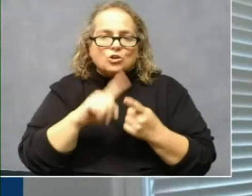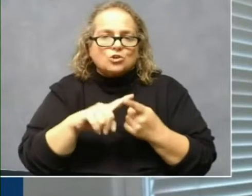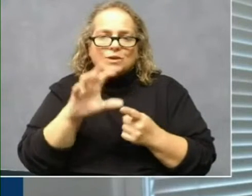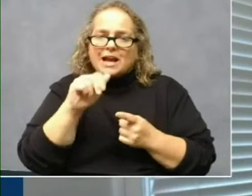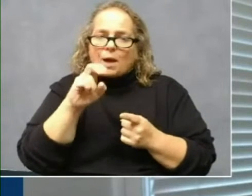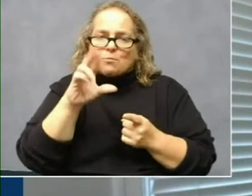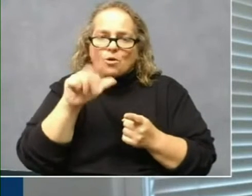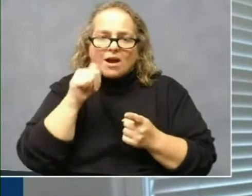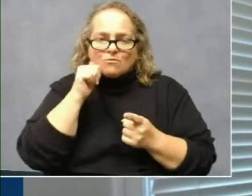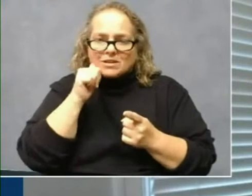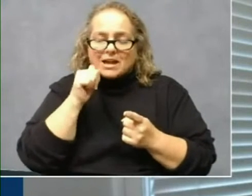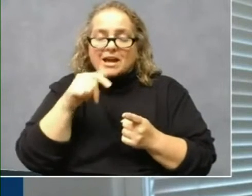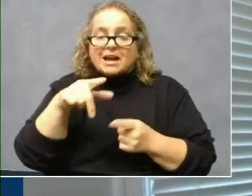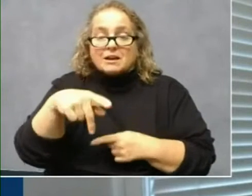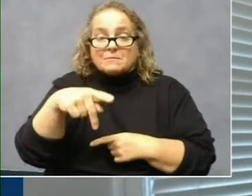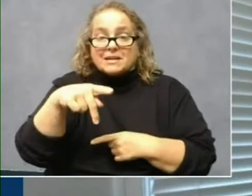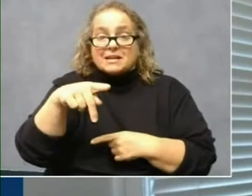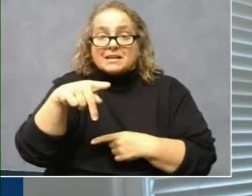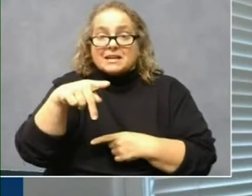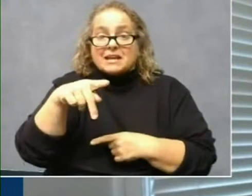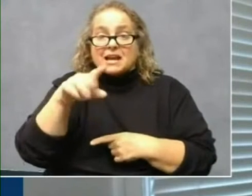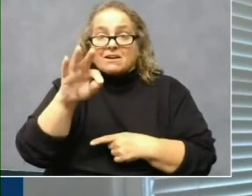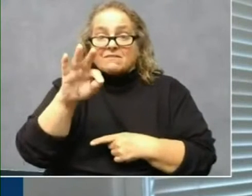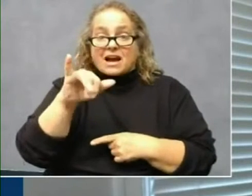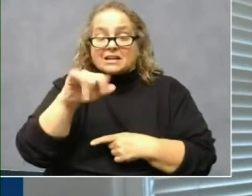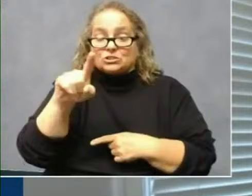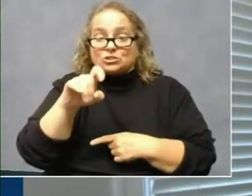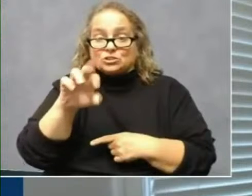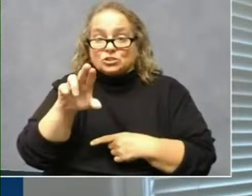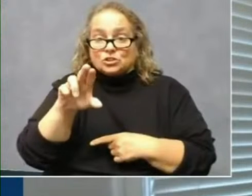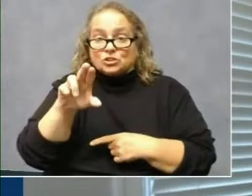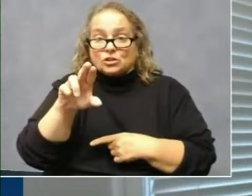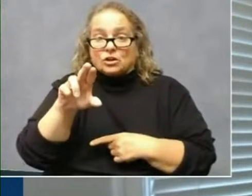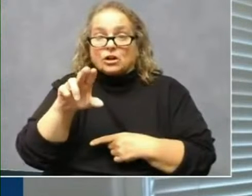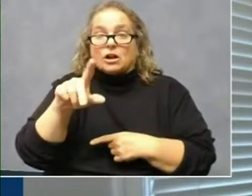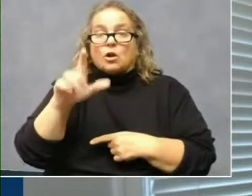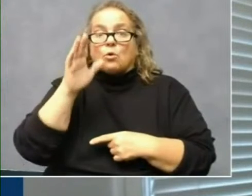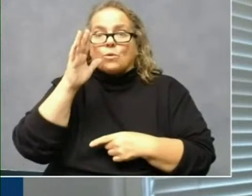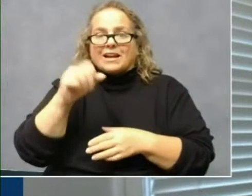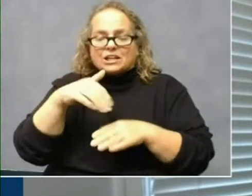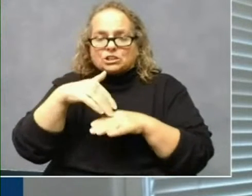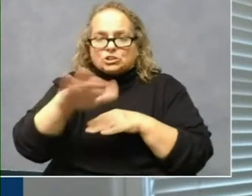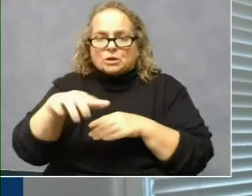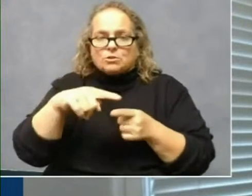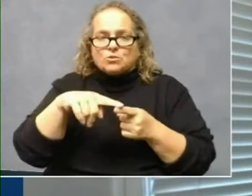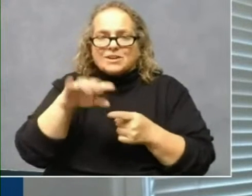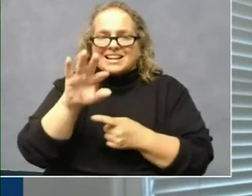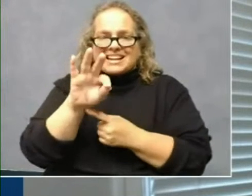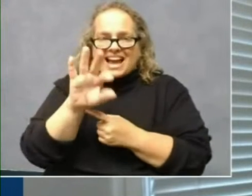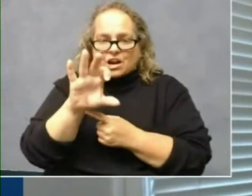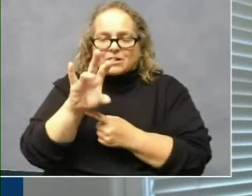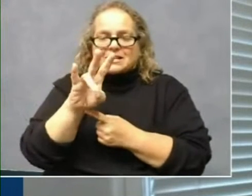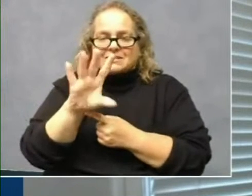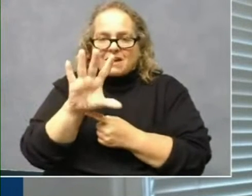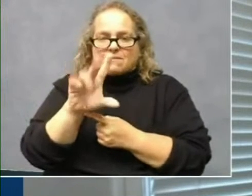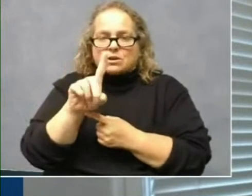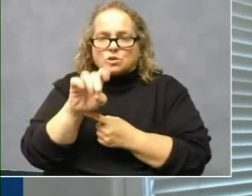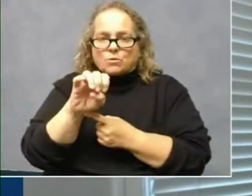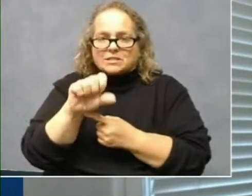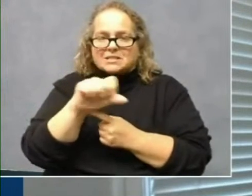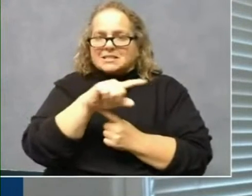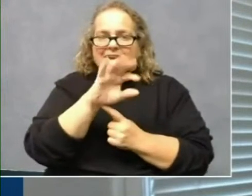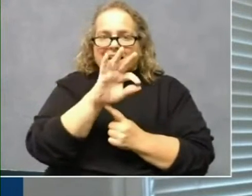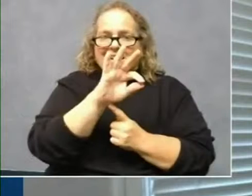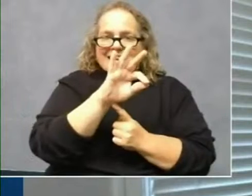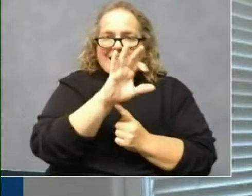Pfizer vaccine gets shipped in minimum allocations of 975 doses. The governor said 960, but it's